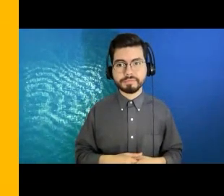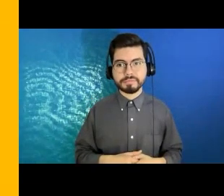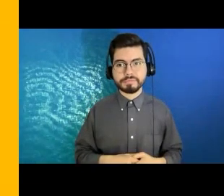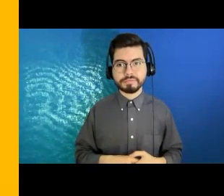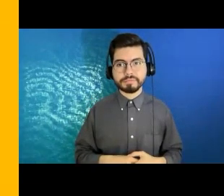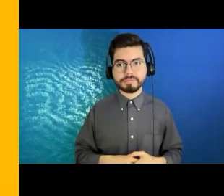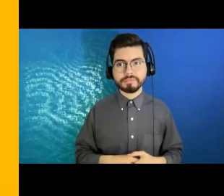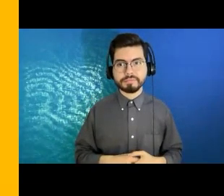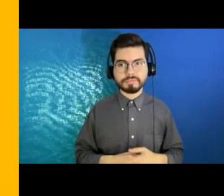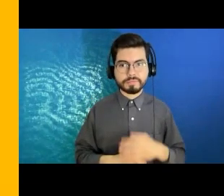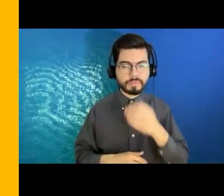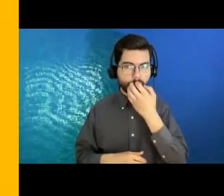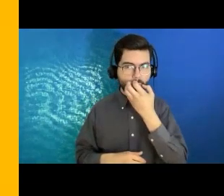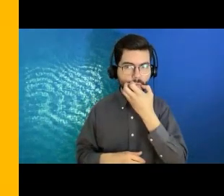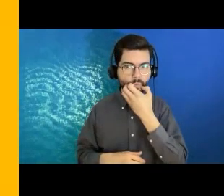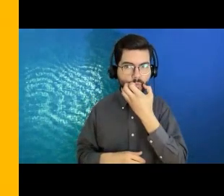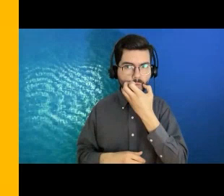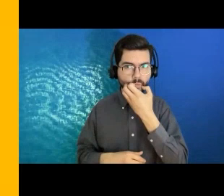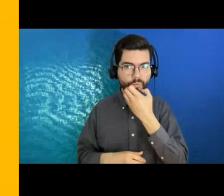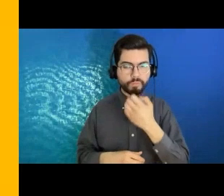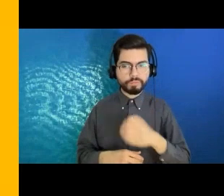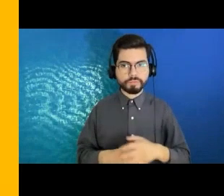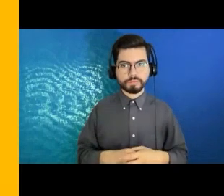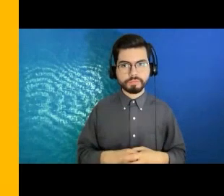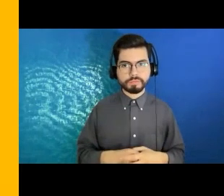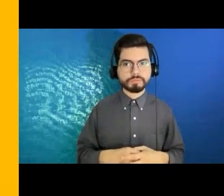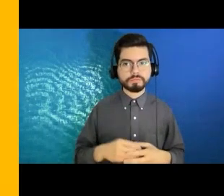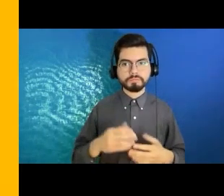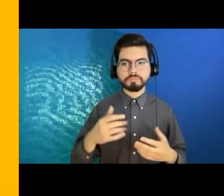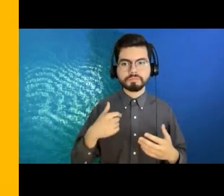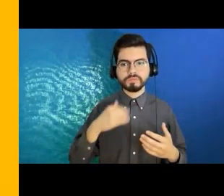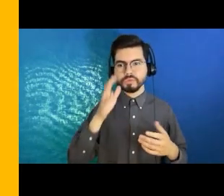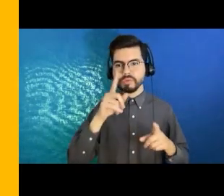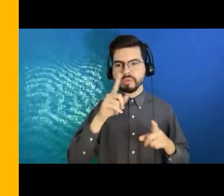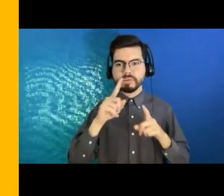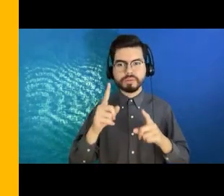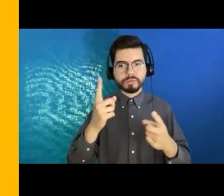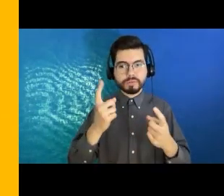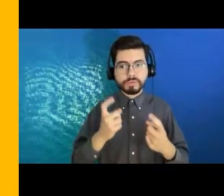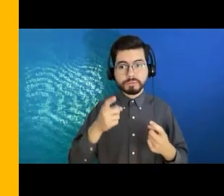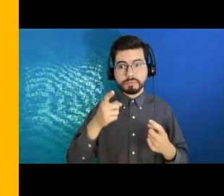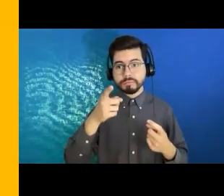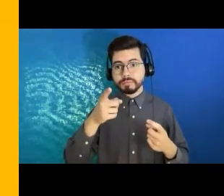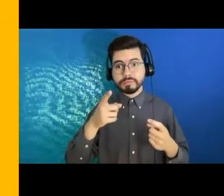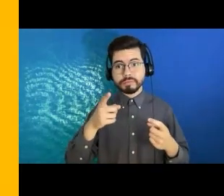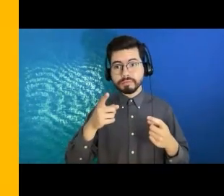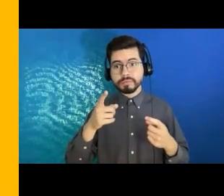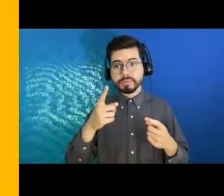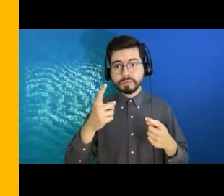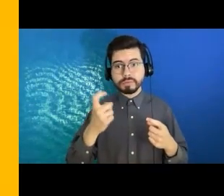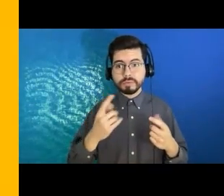Yeah, I'll go back to the questions. I just wanted to know what have you got just roughly?